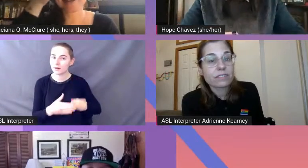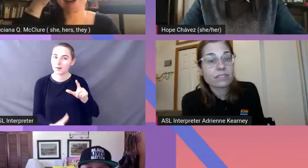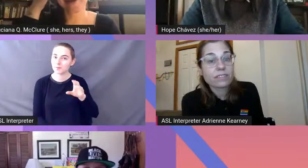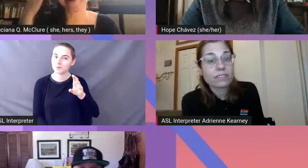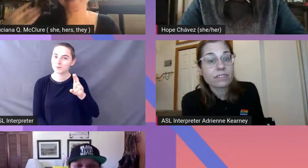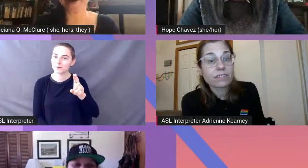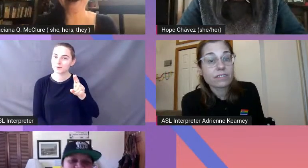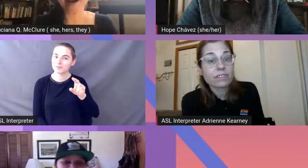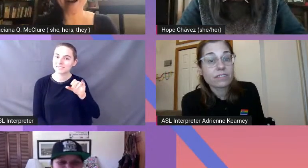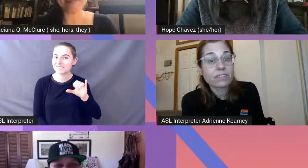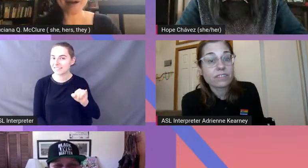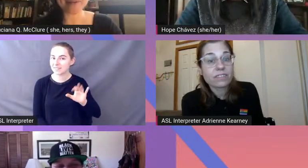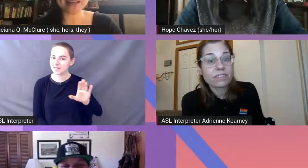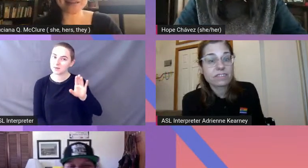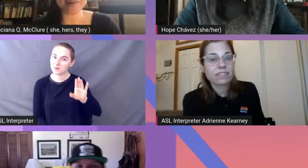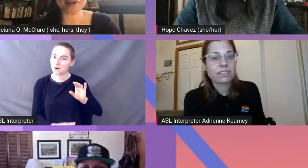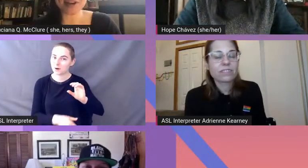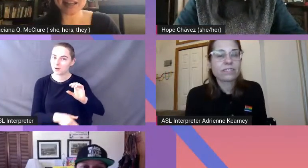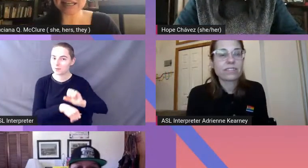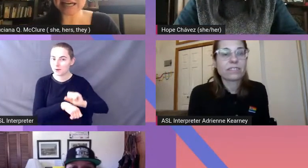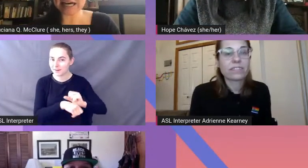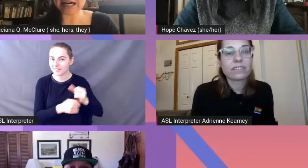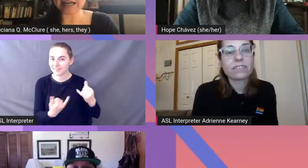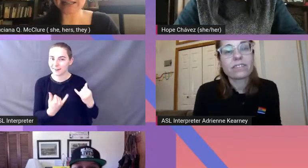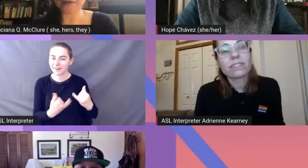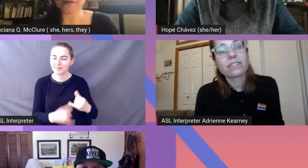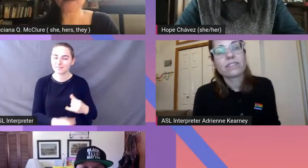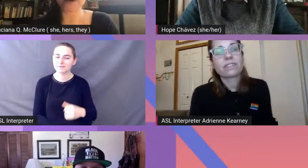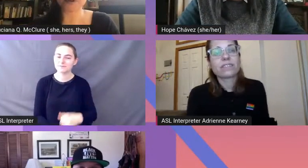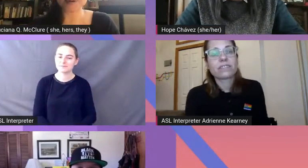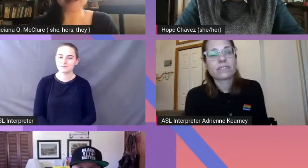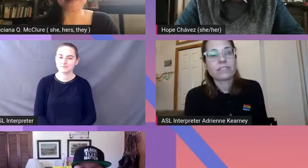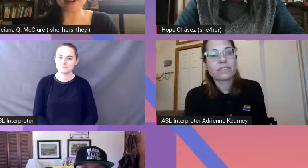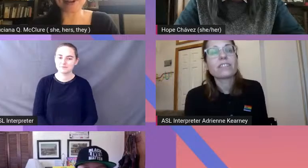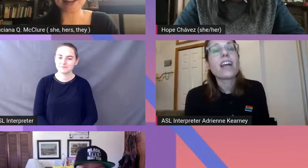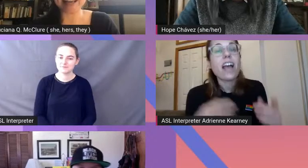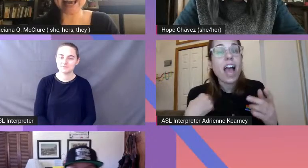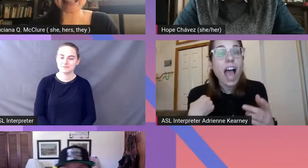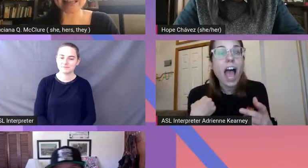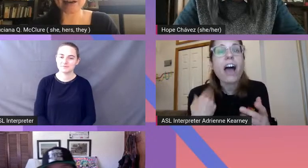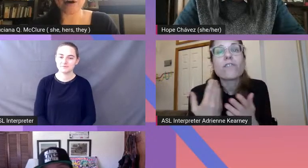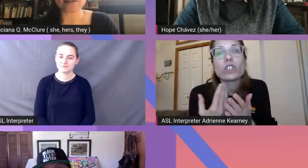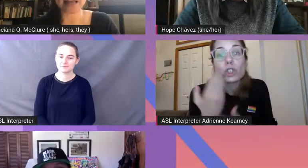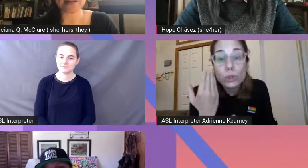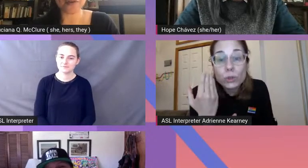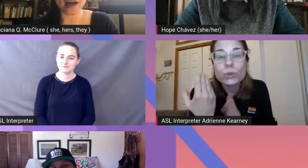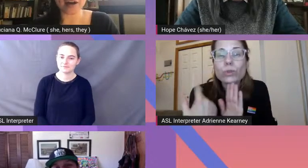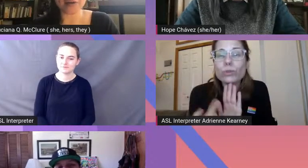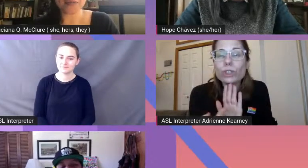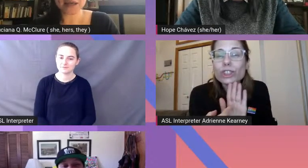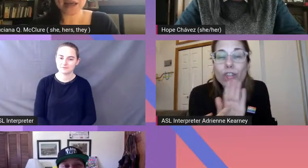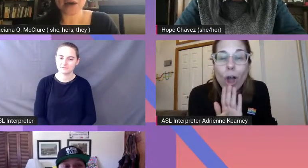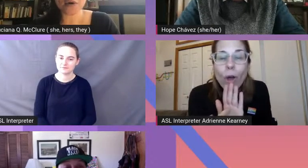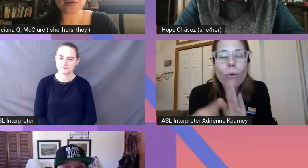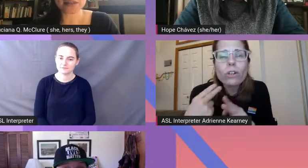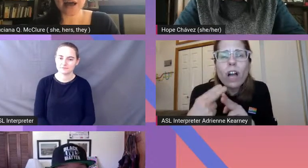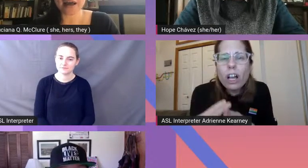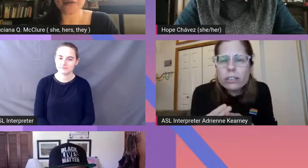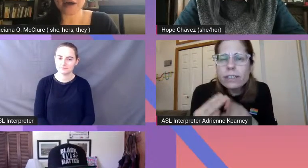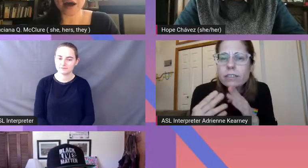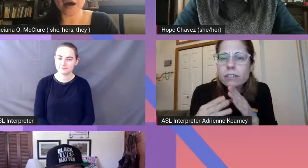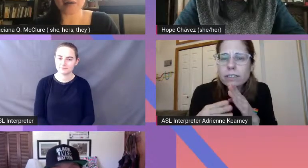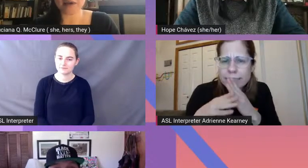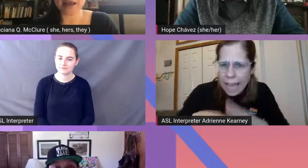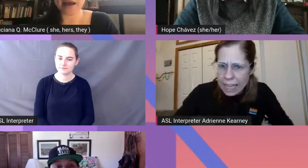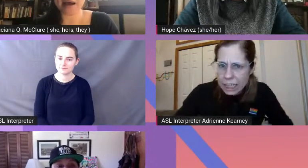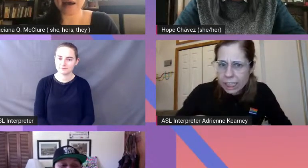our, our upcoming exhibition. It's a virtual exhibition. It's called Silent Fire. It goes